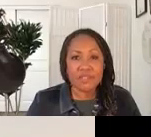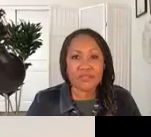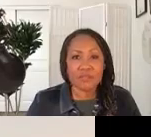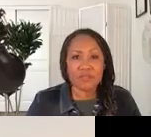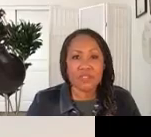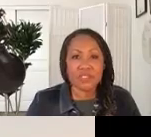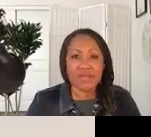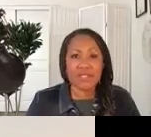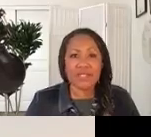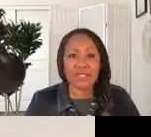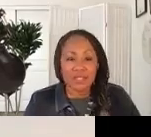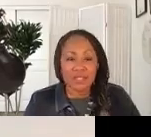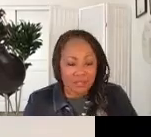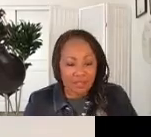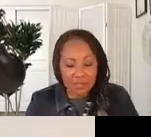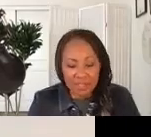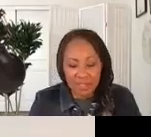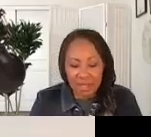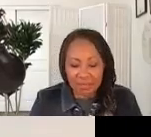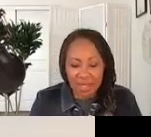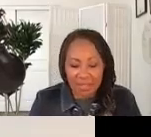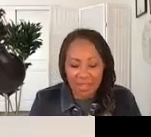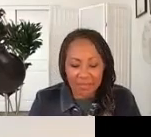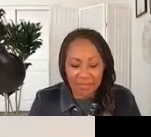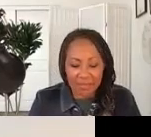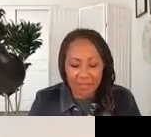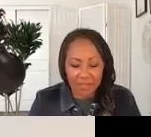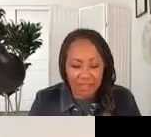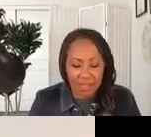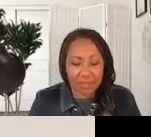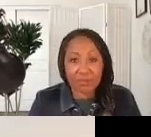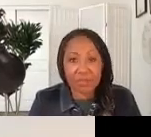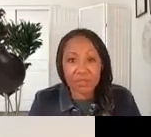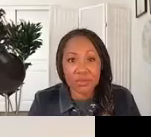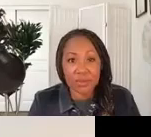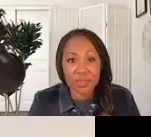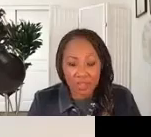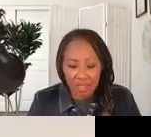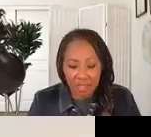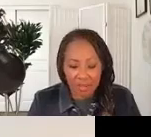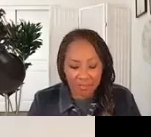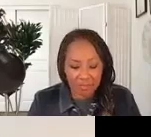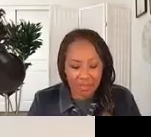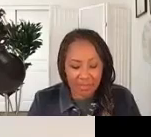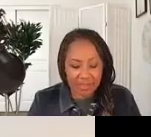Just have to move this so I can see it. So I'm just looking up YouTube,